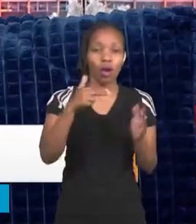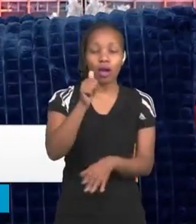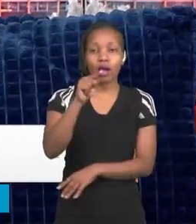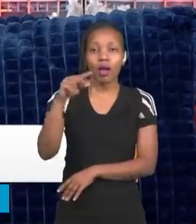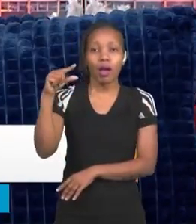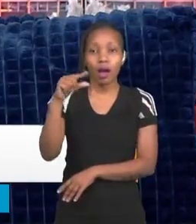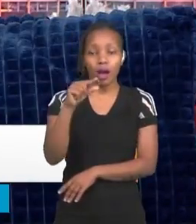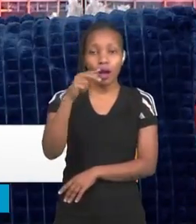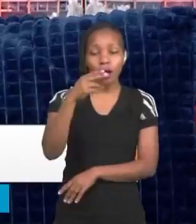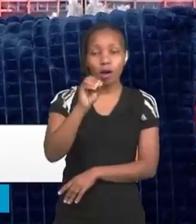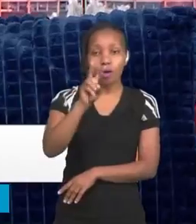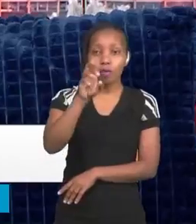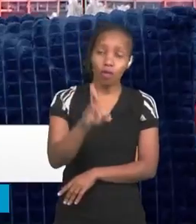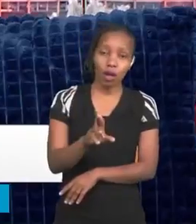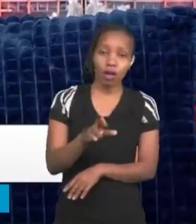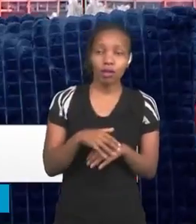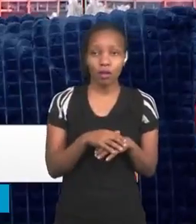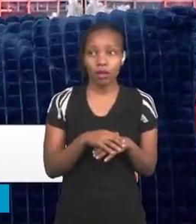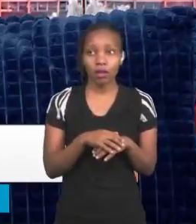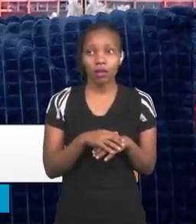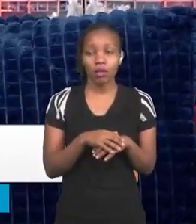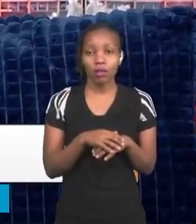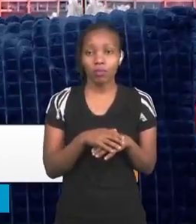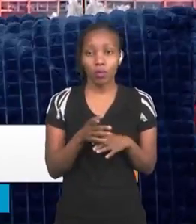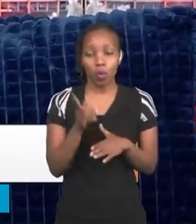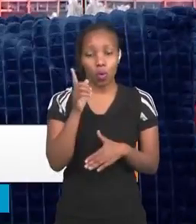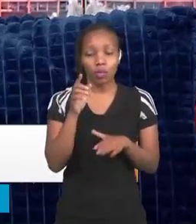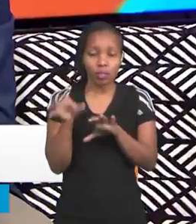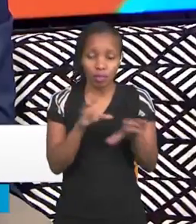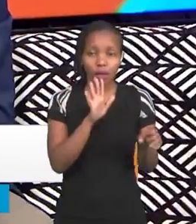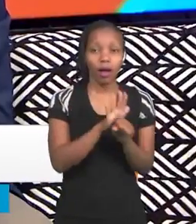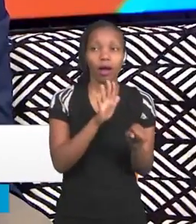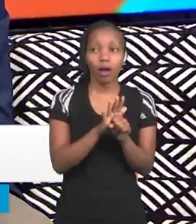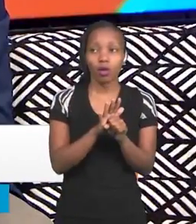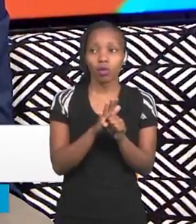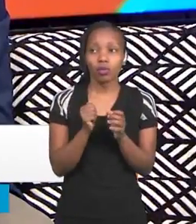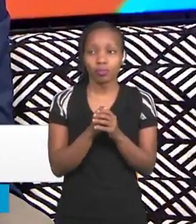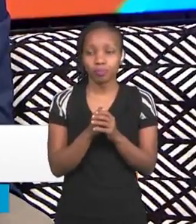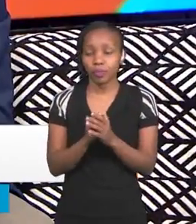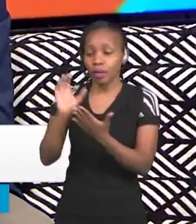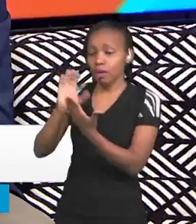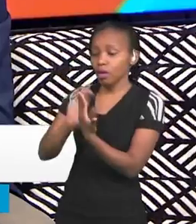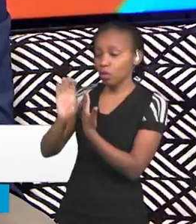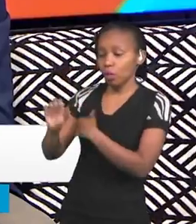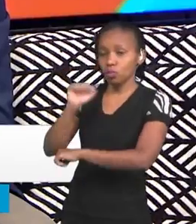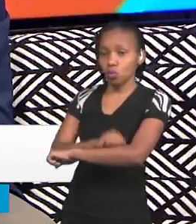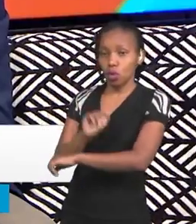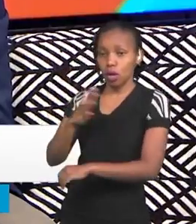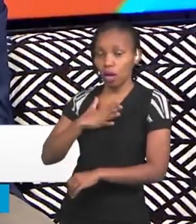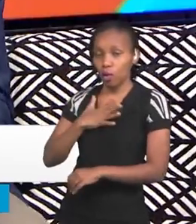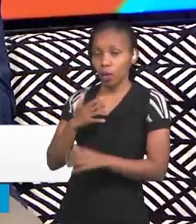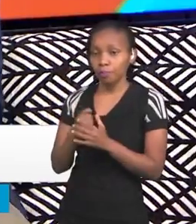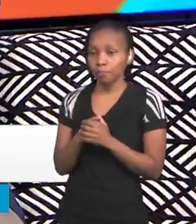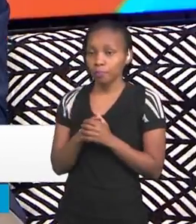hangover or whatever you are withdrawing from. Mm-hmm. Yeah. Okay. Yeah. Our curriculum in schools, yes, we